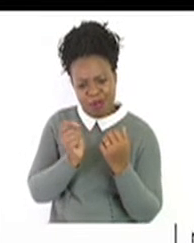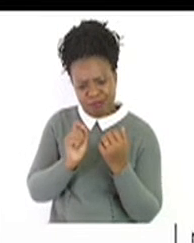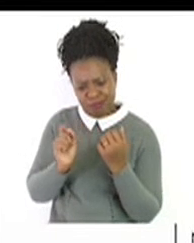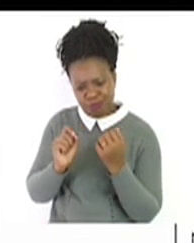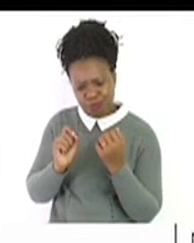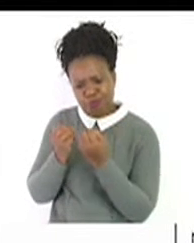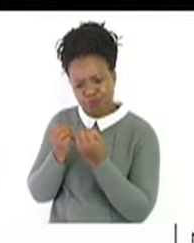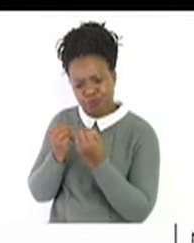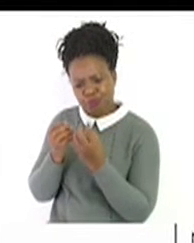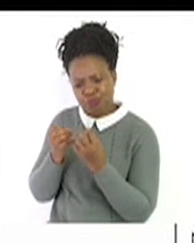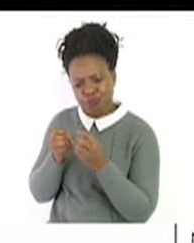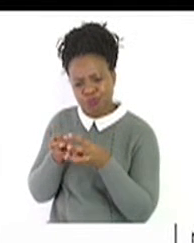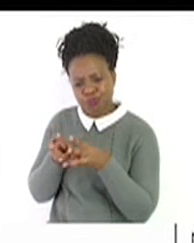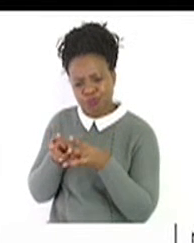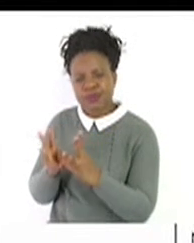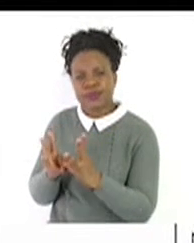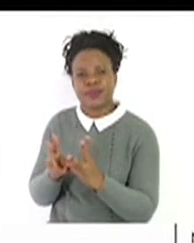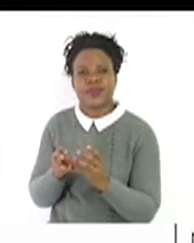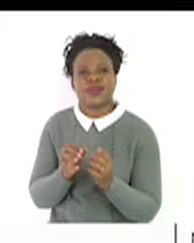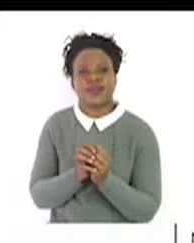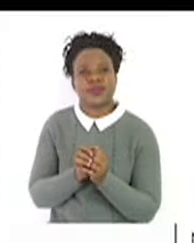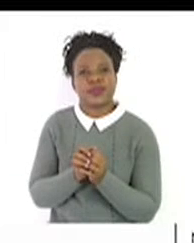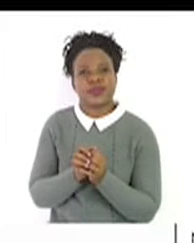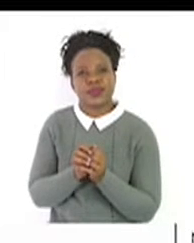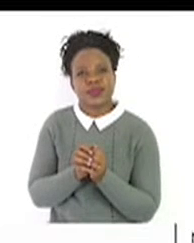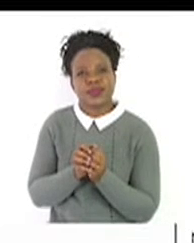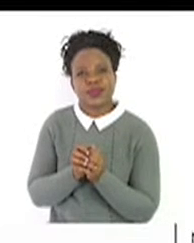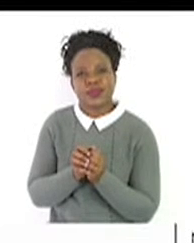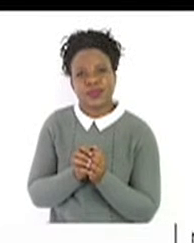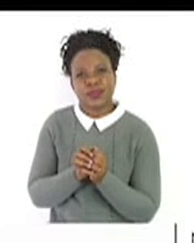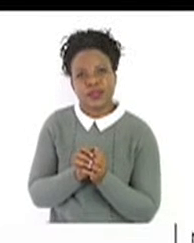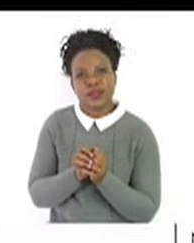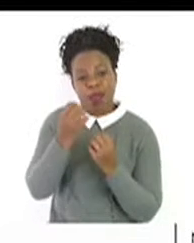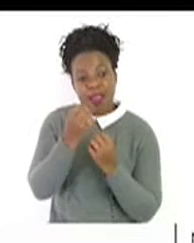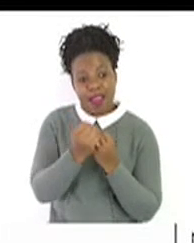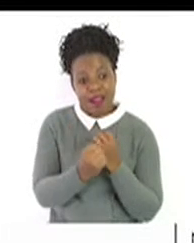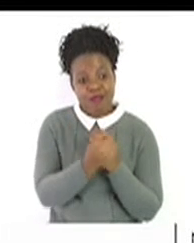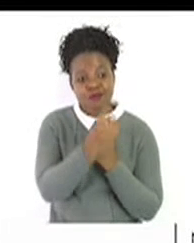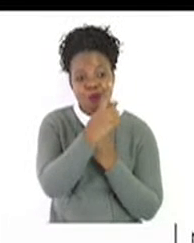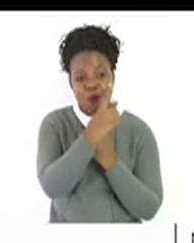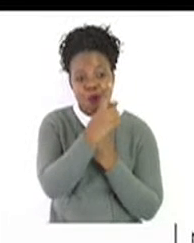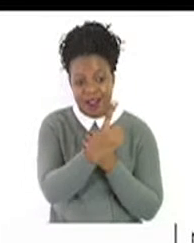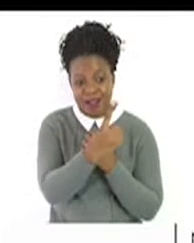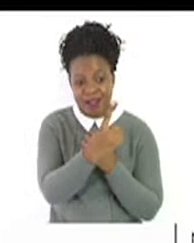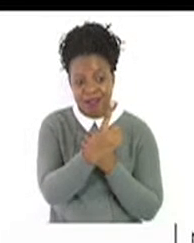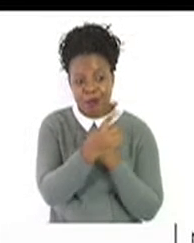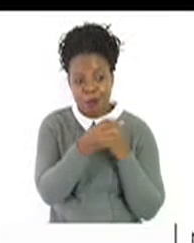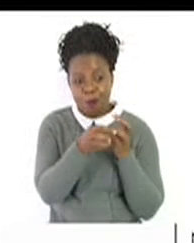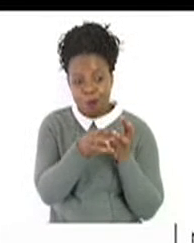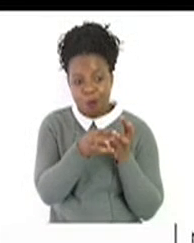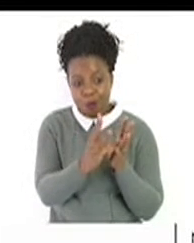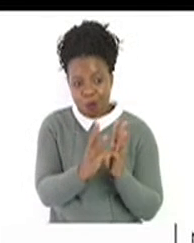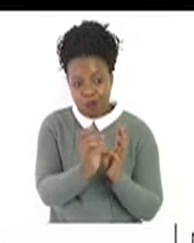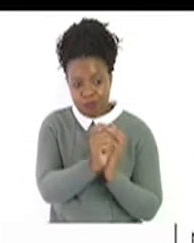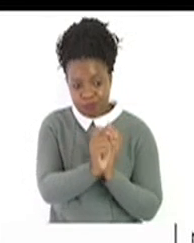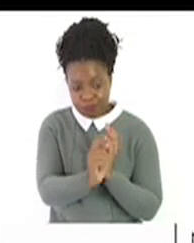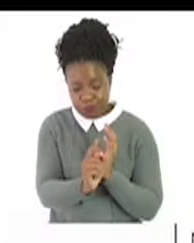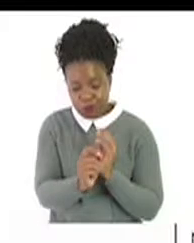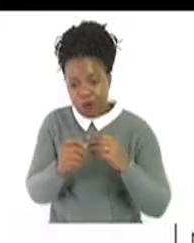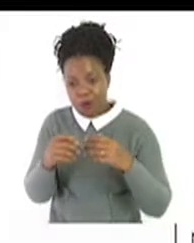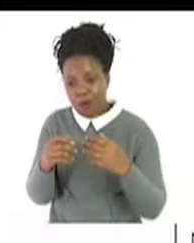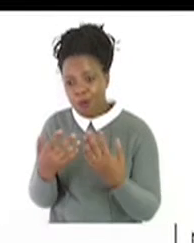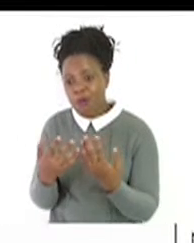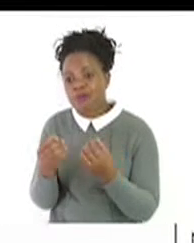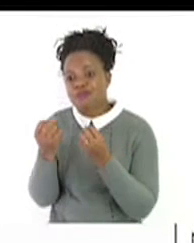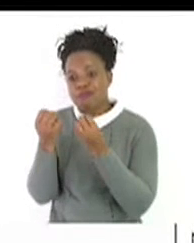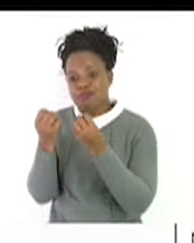Nouns in their plural form and in their singular form. Remember what I told you last time,